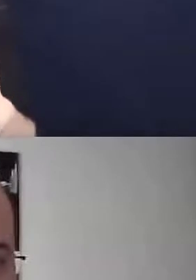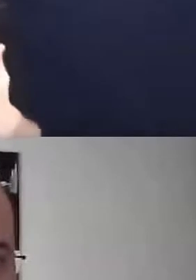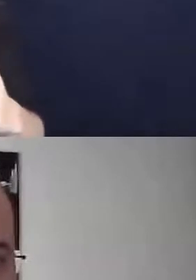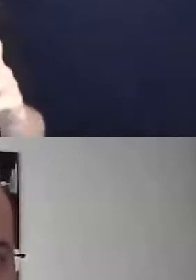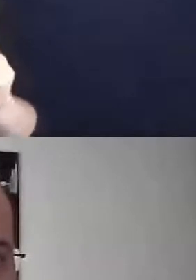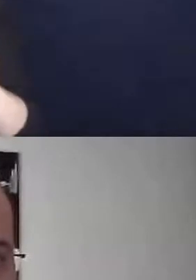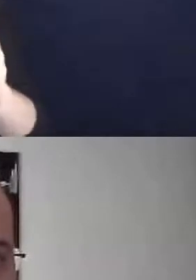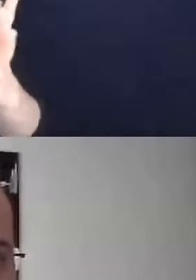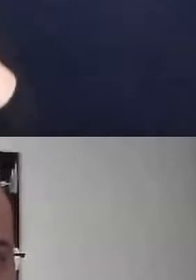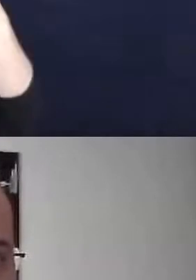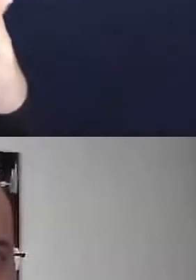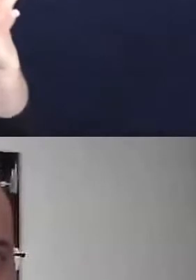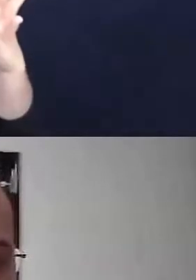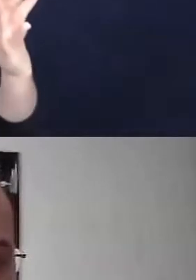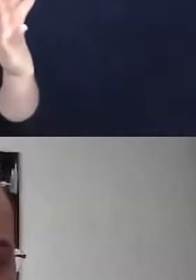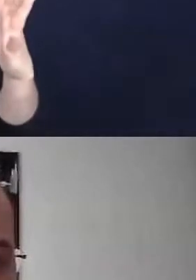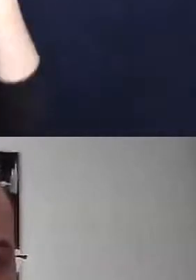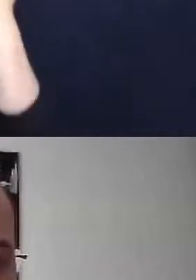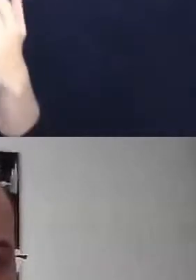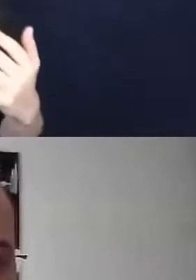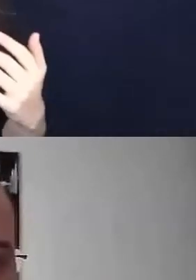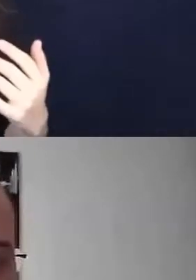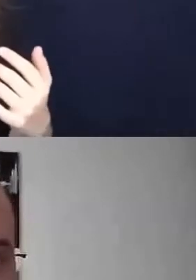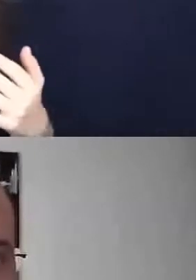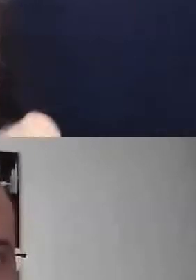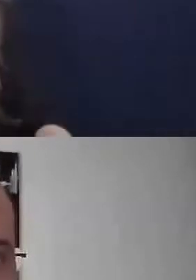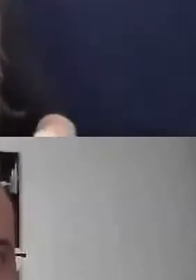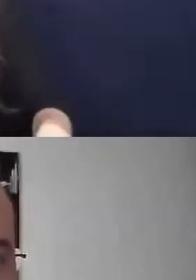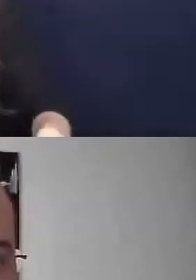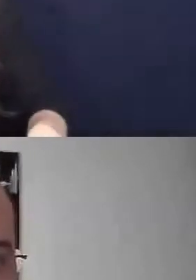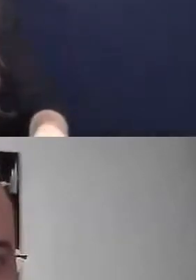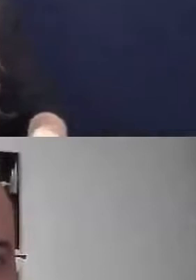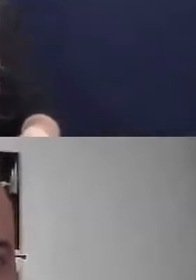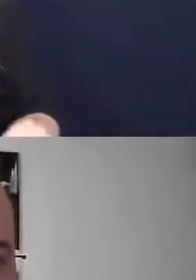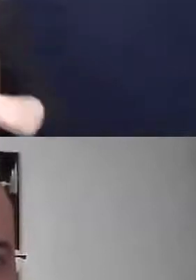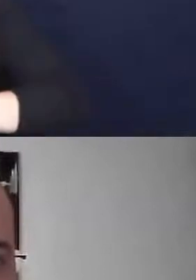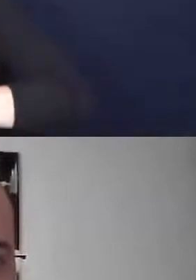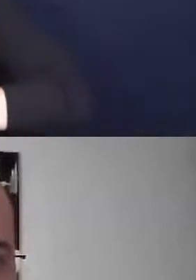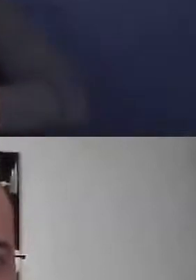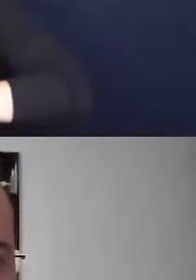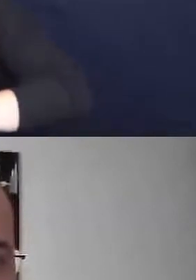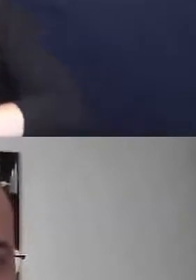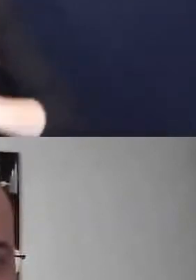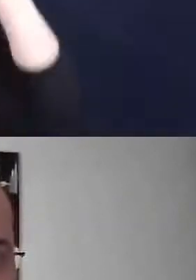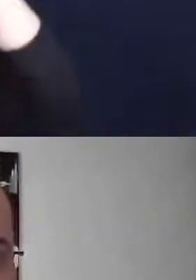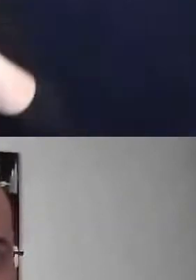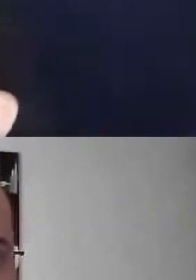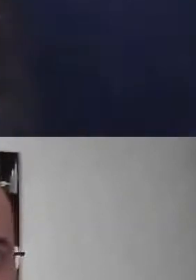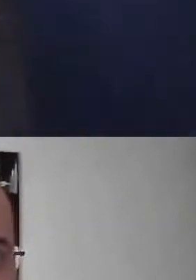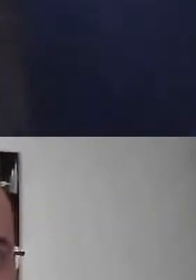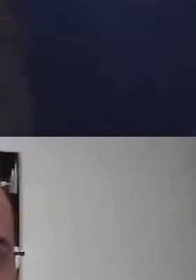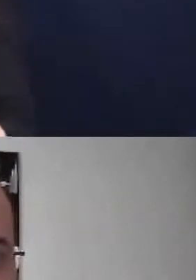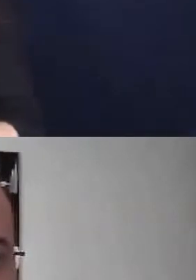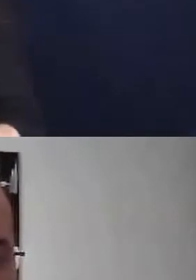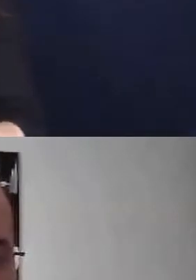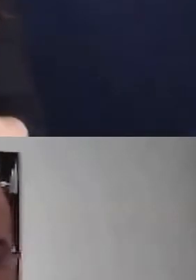you only want the visual components, you only need the one camera. So again, there's no reason why it needs to be a